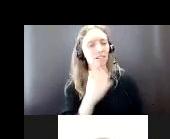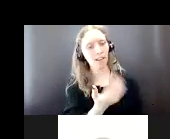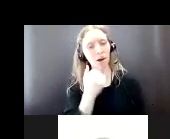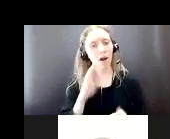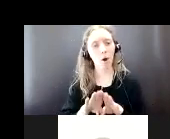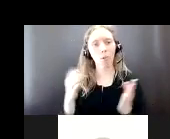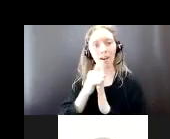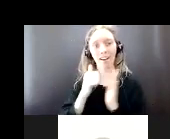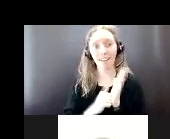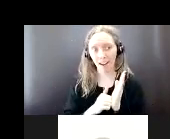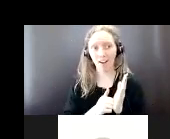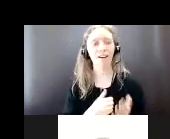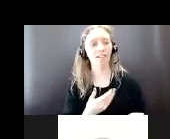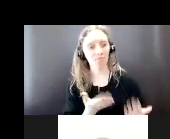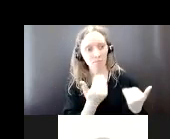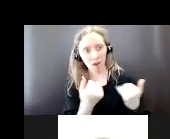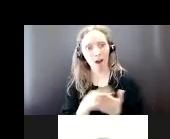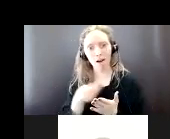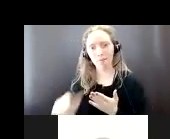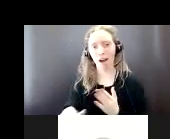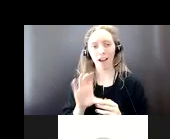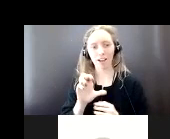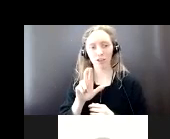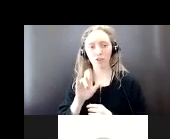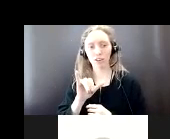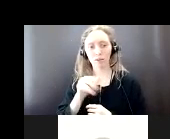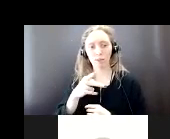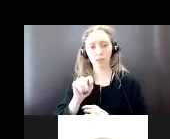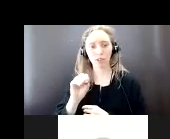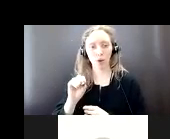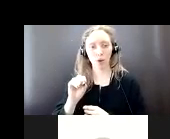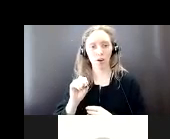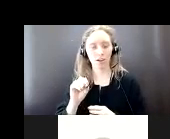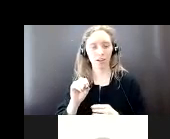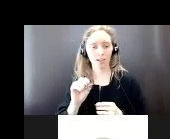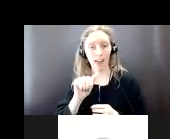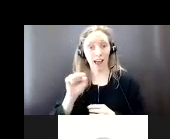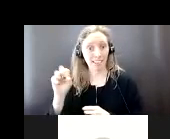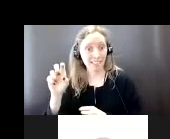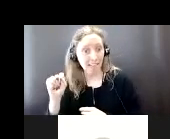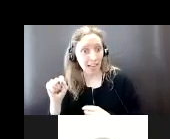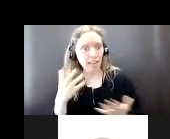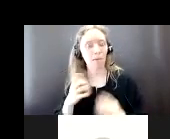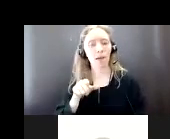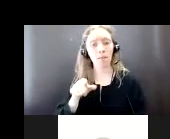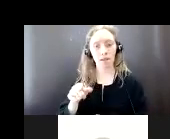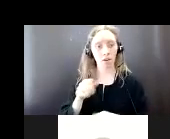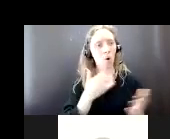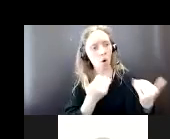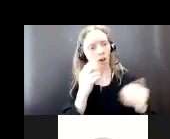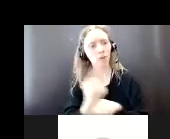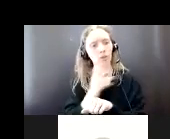buy crypto assets. They may tell you to buy these assets through an unregistered trading platform, or